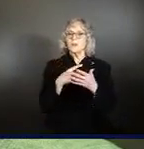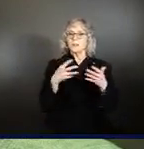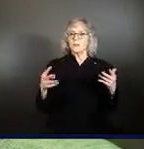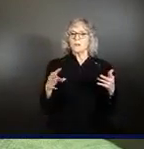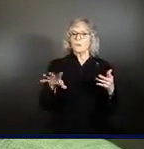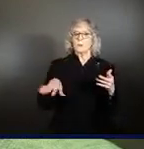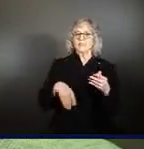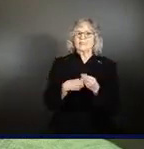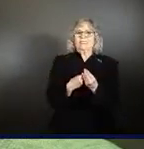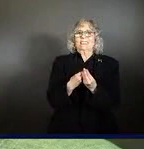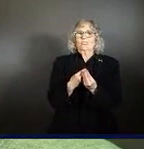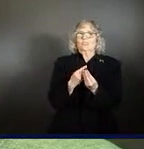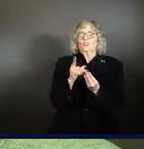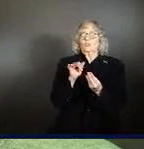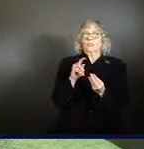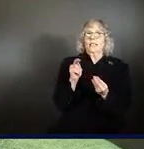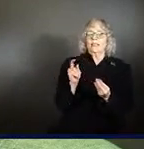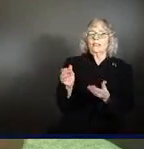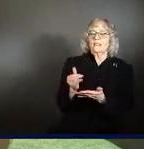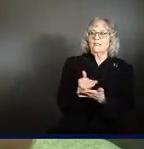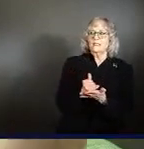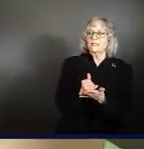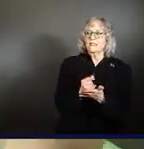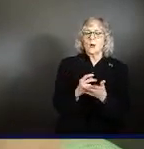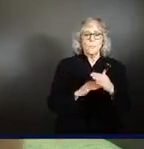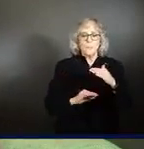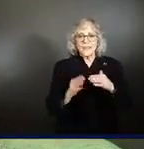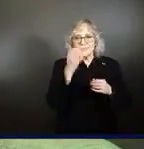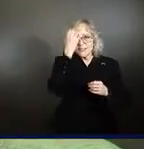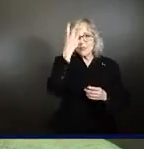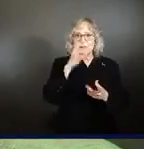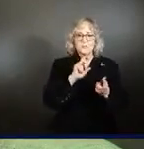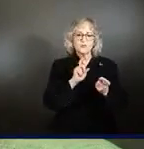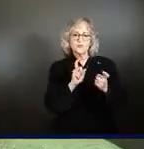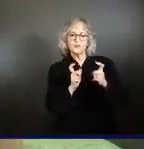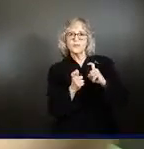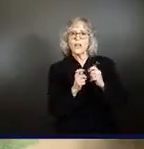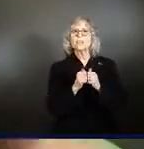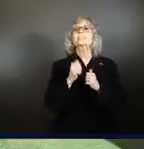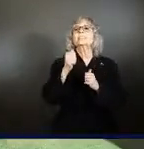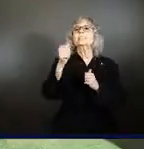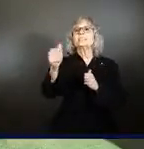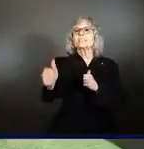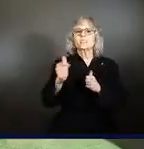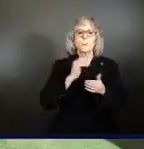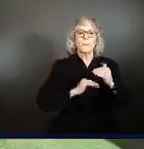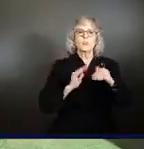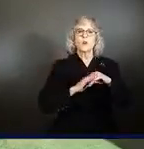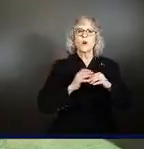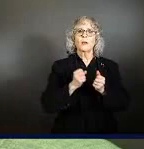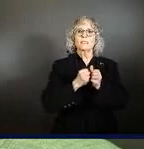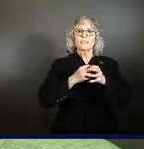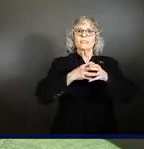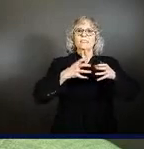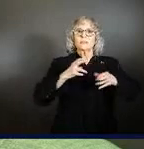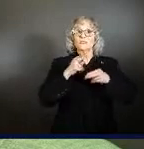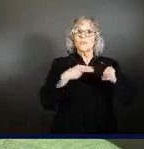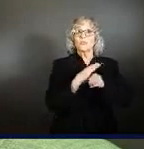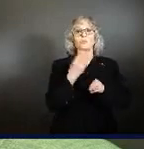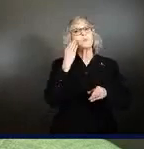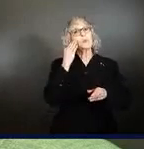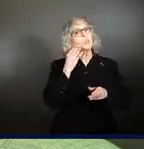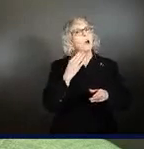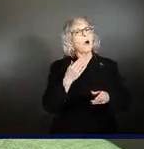on these objects, we can take this information and then convert it to a distance based on the expansion of the universe, which we know very, very well.